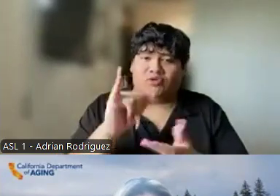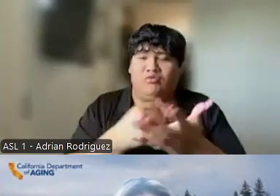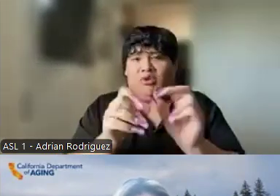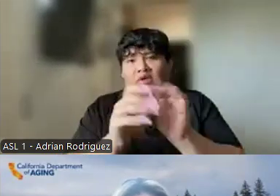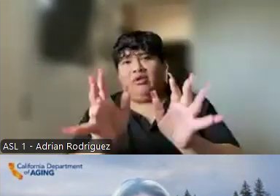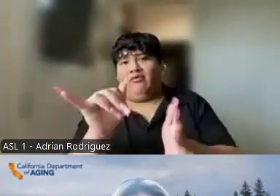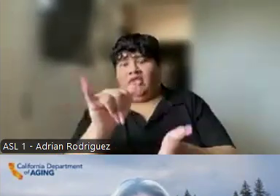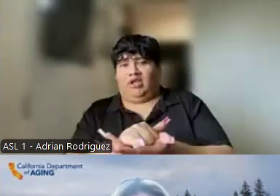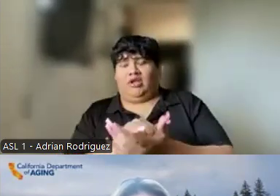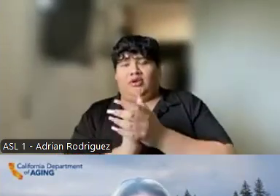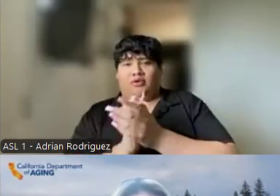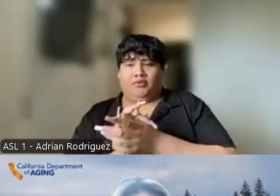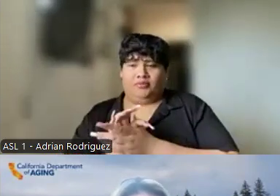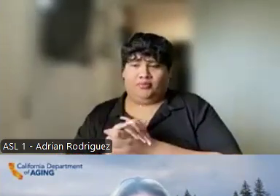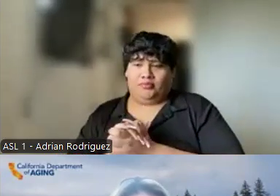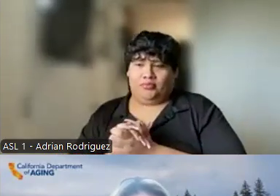as well.